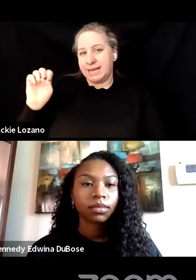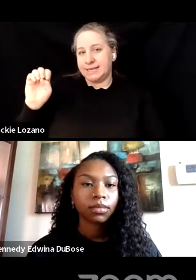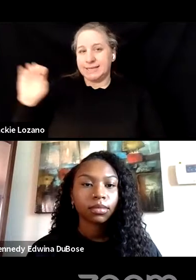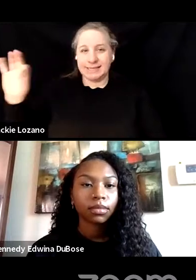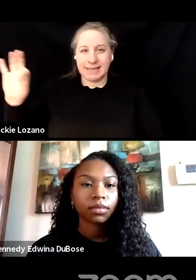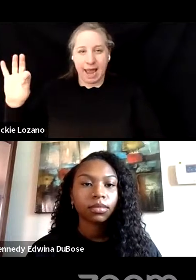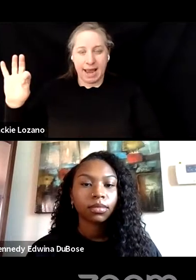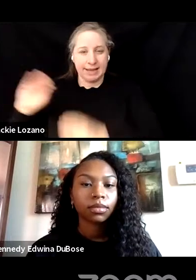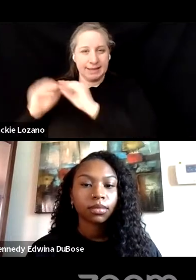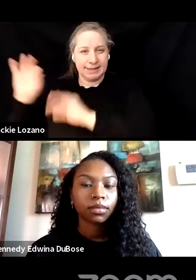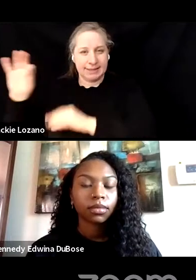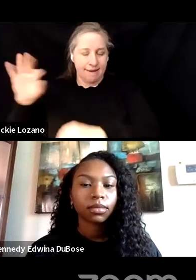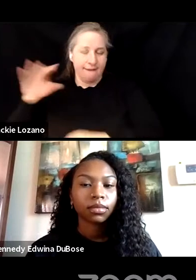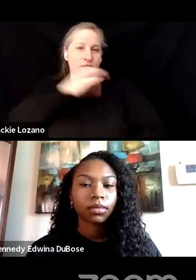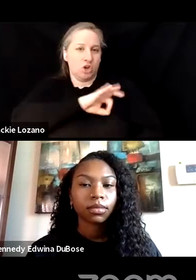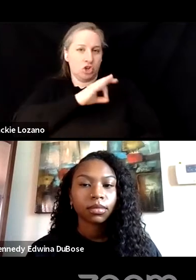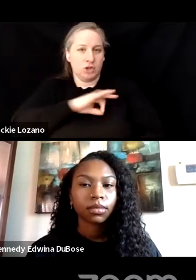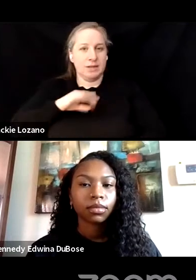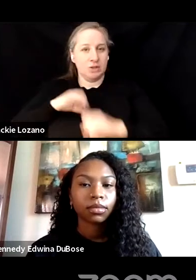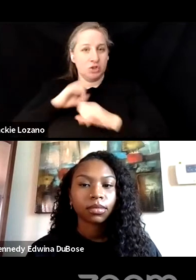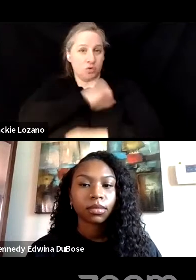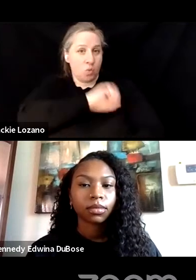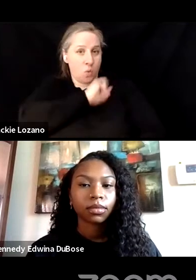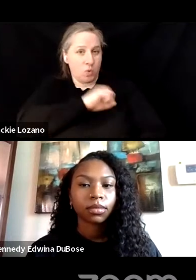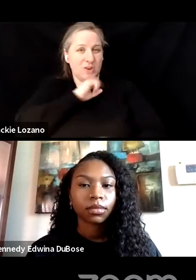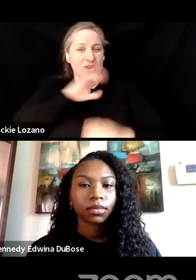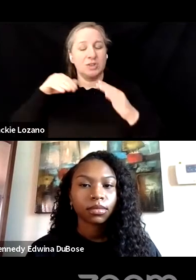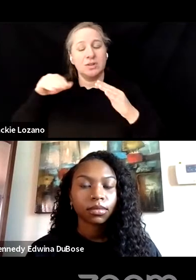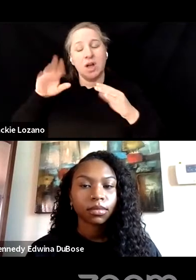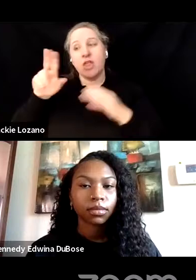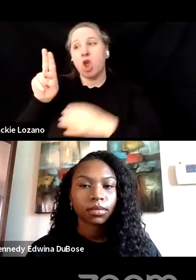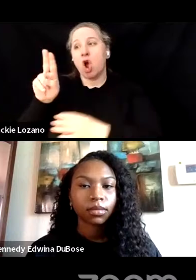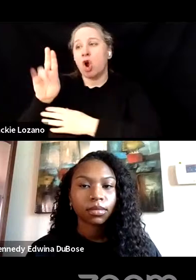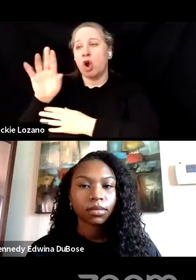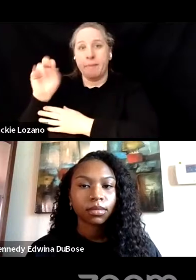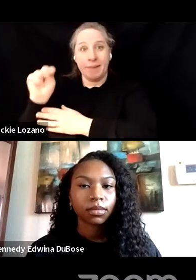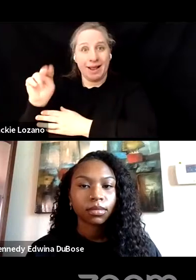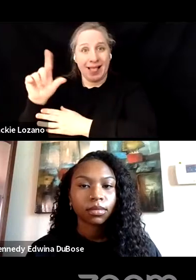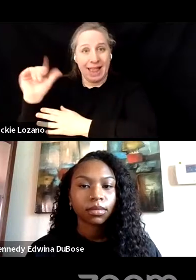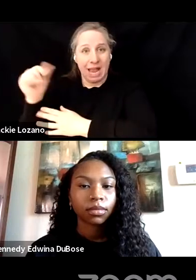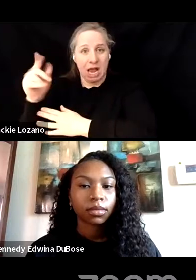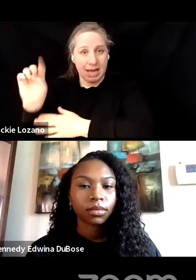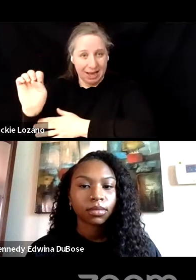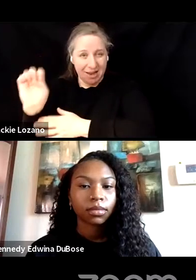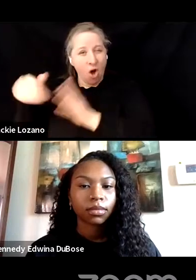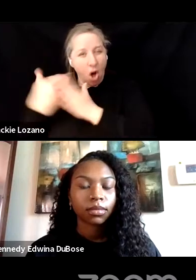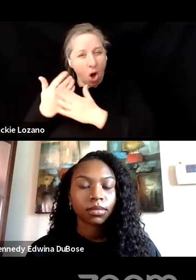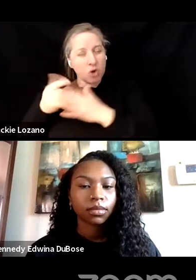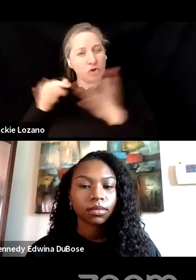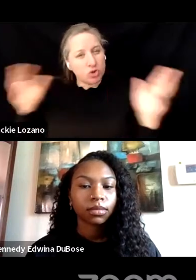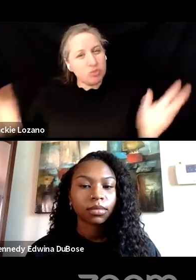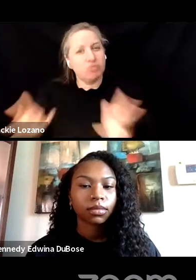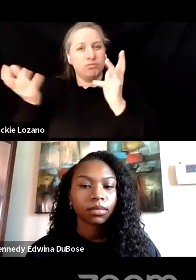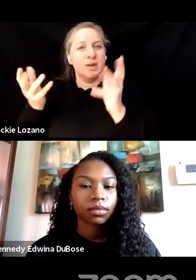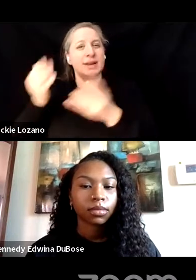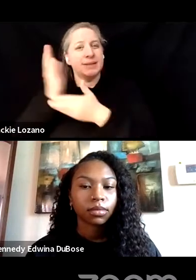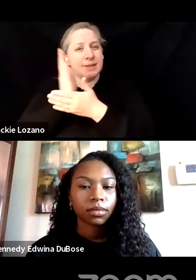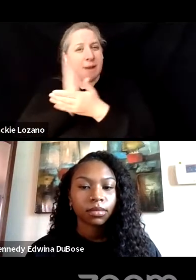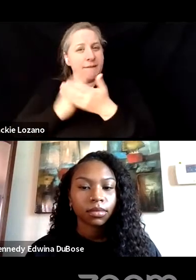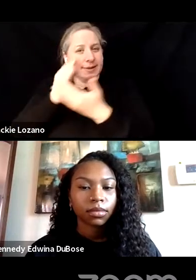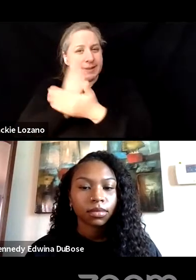League, all to mobilize this action, you know, to bridge, solve some of these